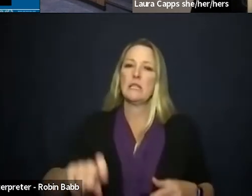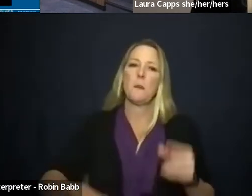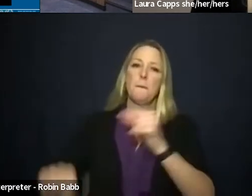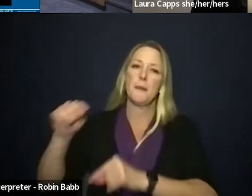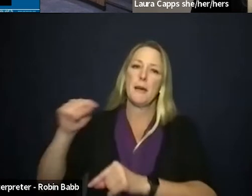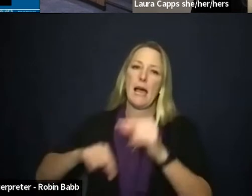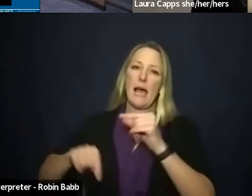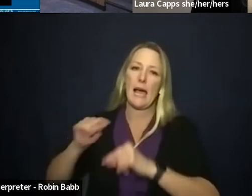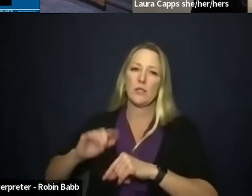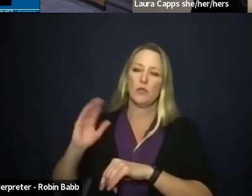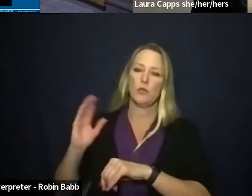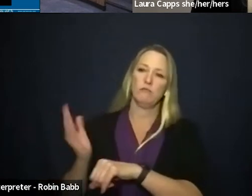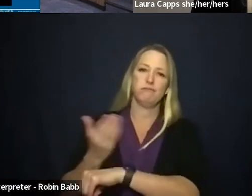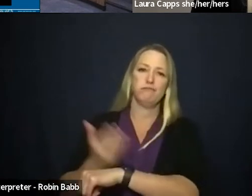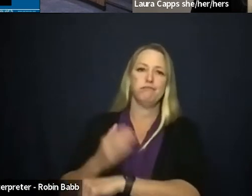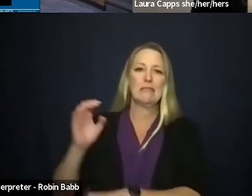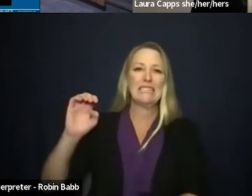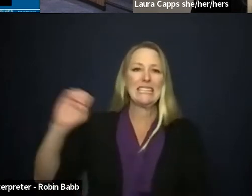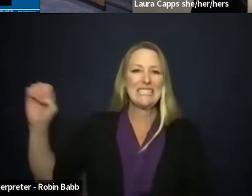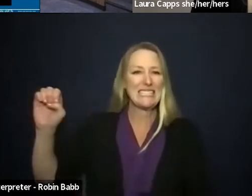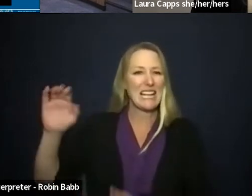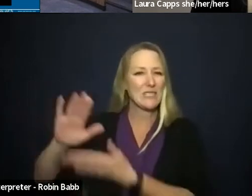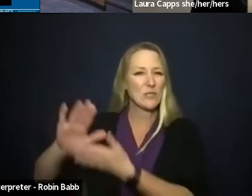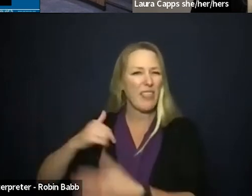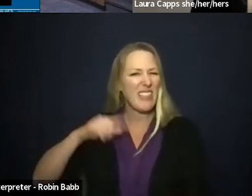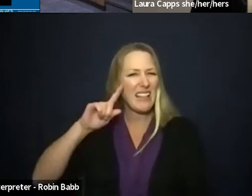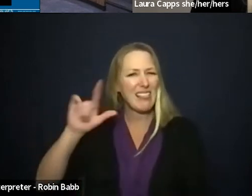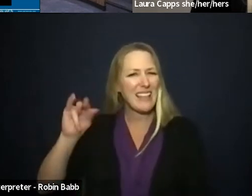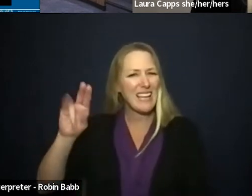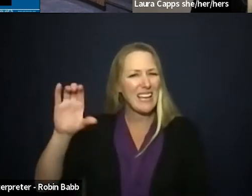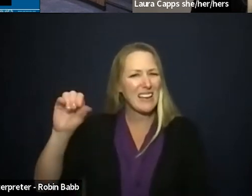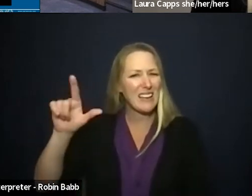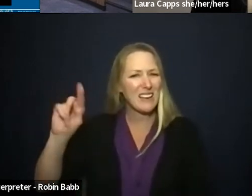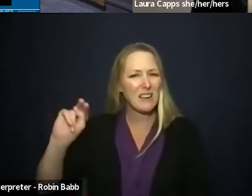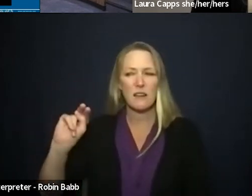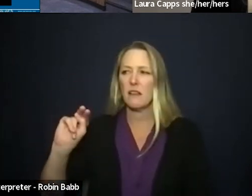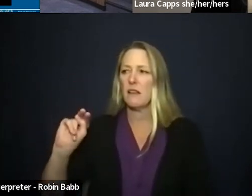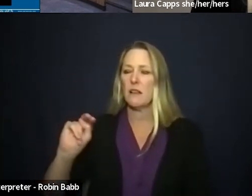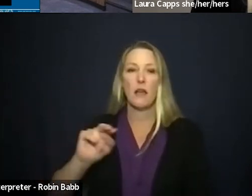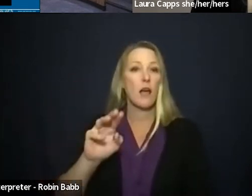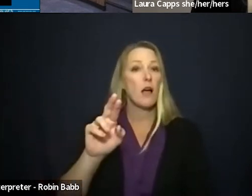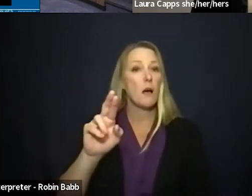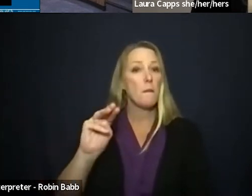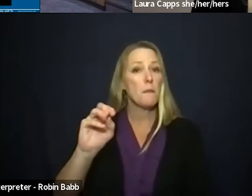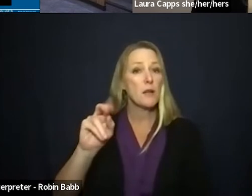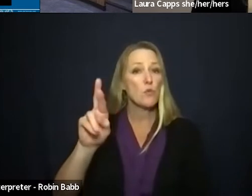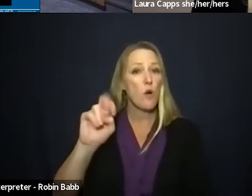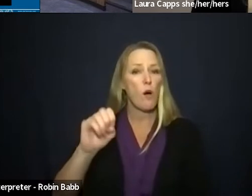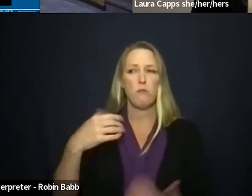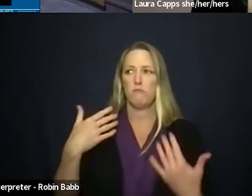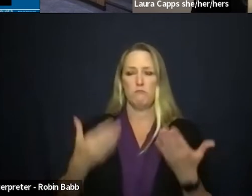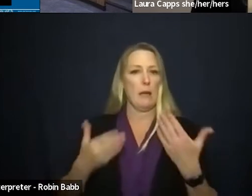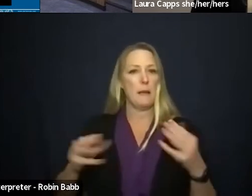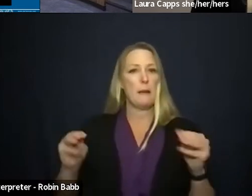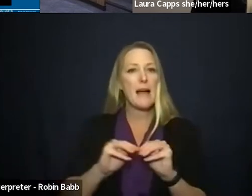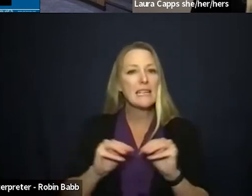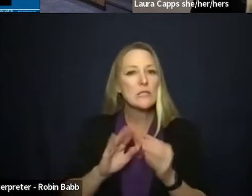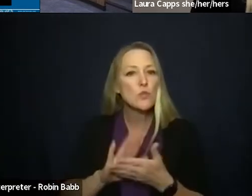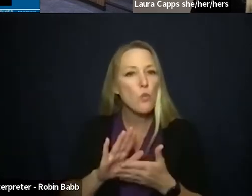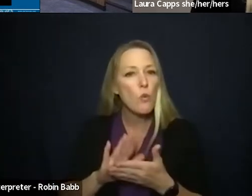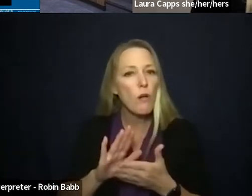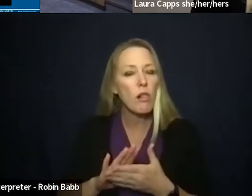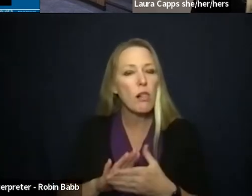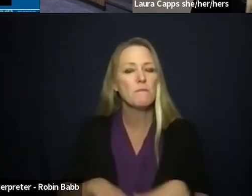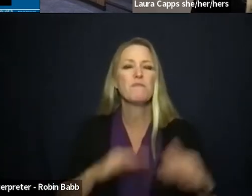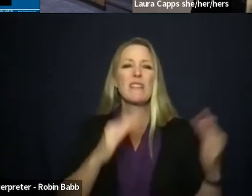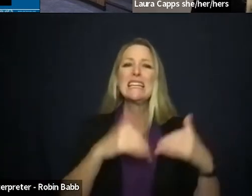that eastside school i believe it was lincoln monroe could certainly be a wonderful magnet school scenario six with seven